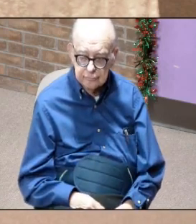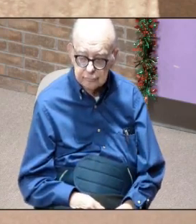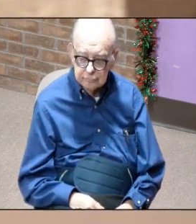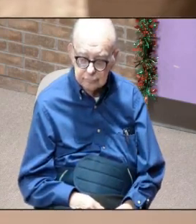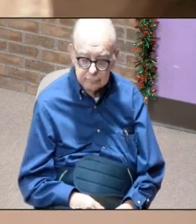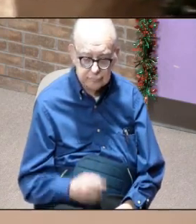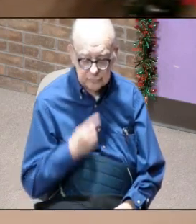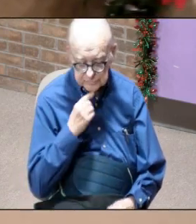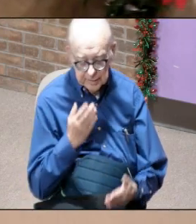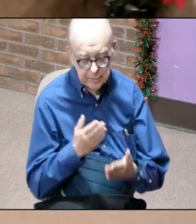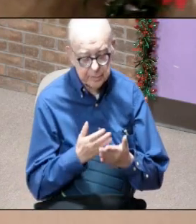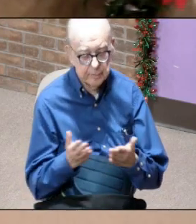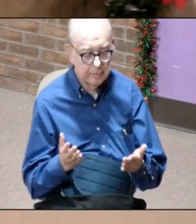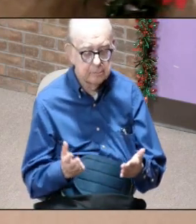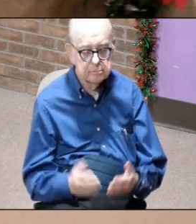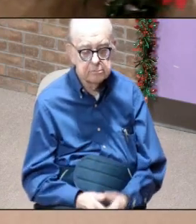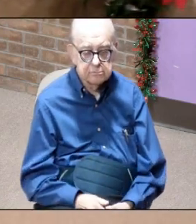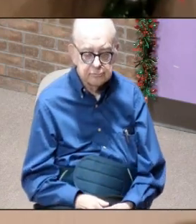Can I say this to y'all?